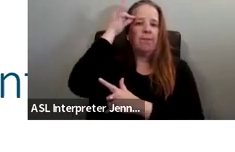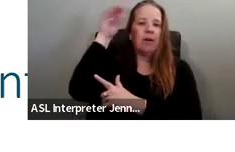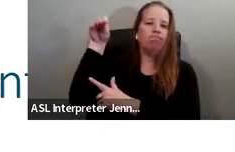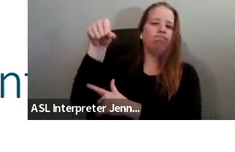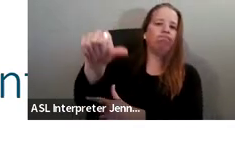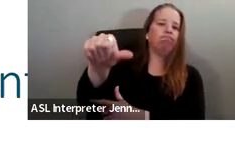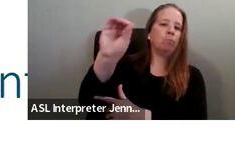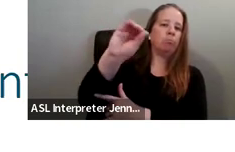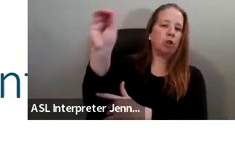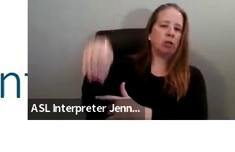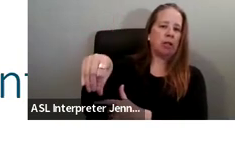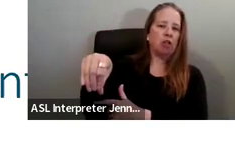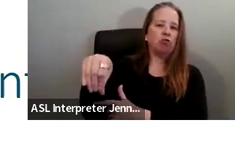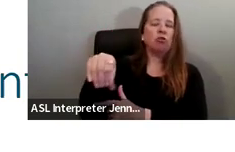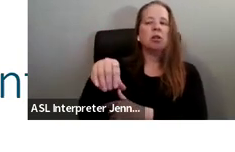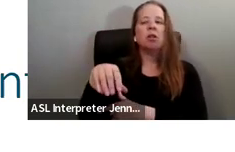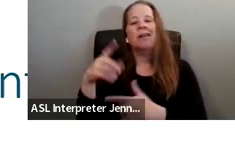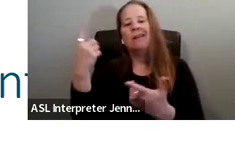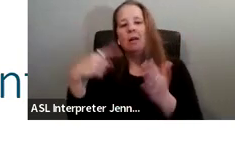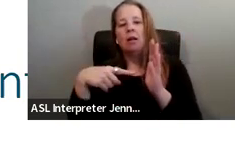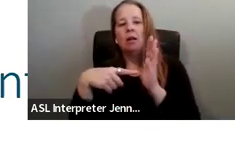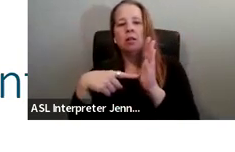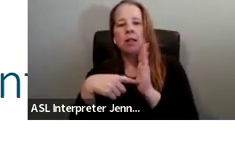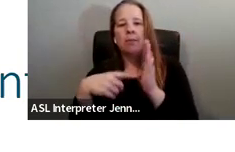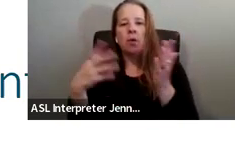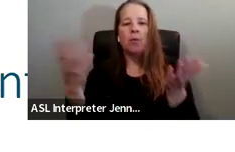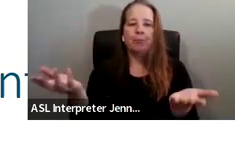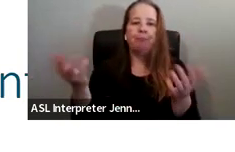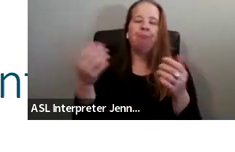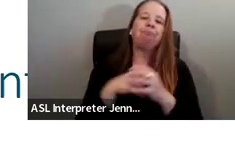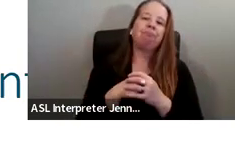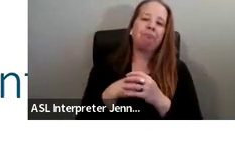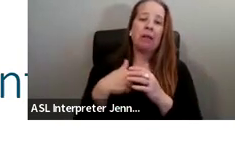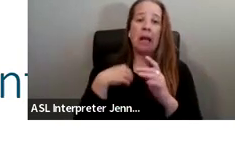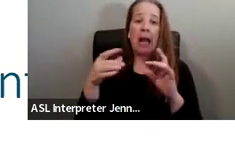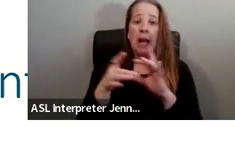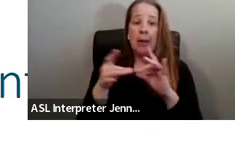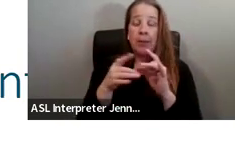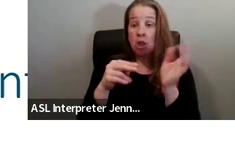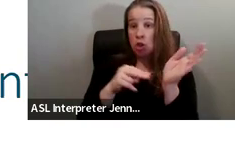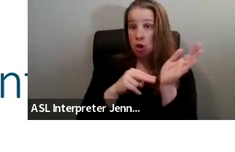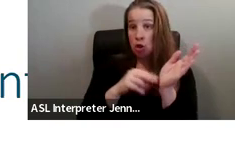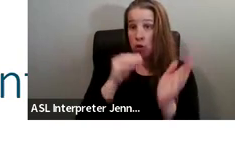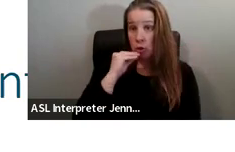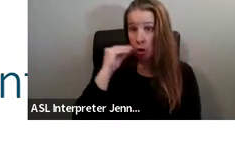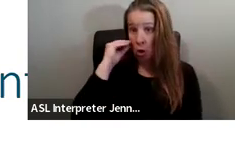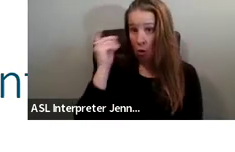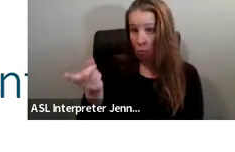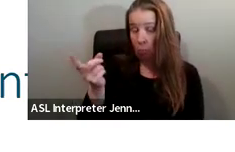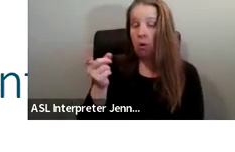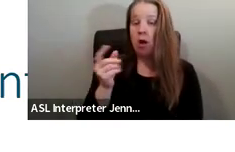assistance percentage, that FMAP. For example, I mentioned nursing homes. There's a process